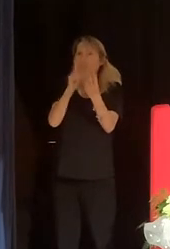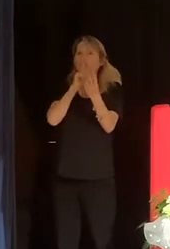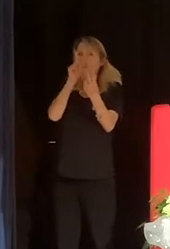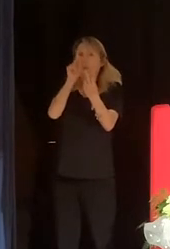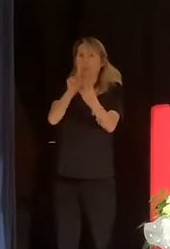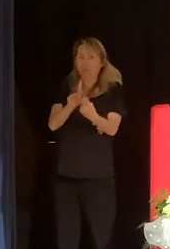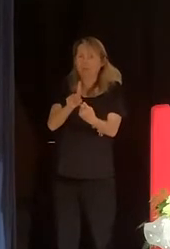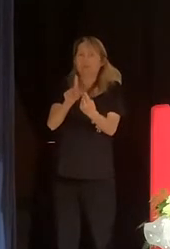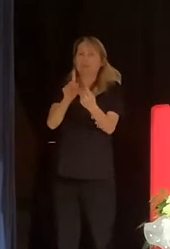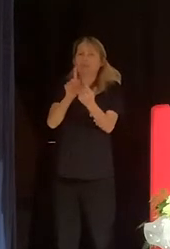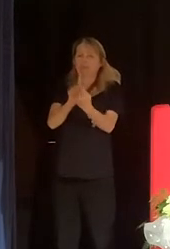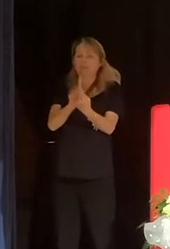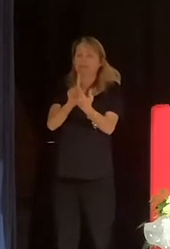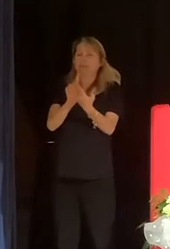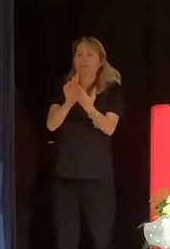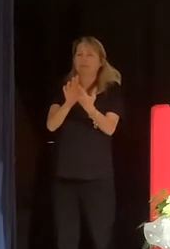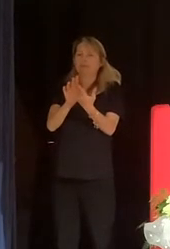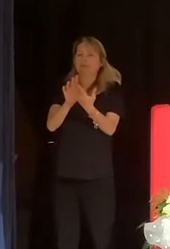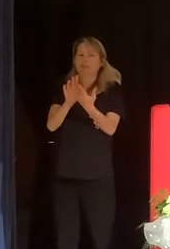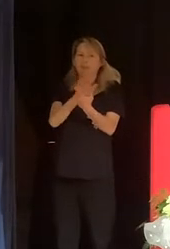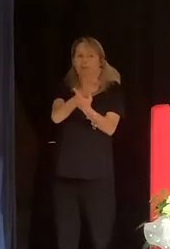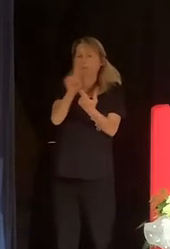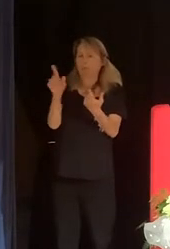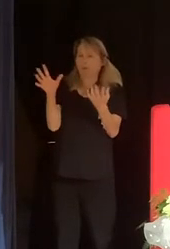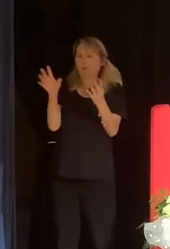18 graduates are graduating today.